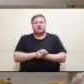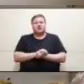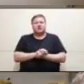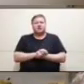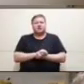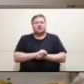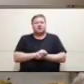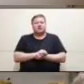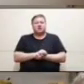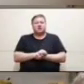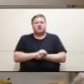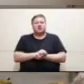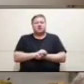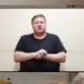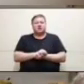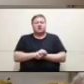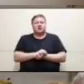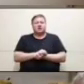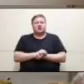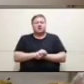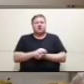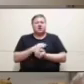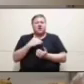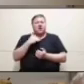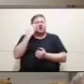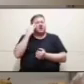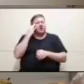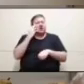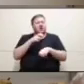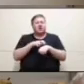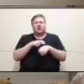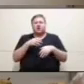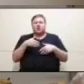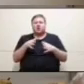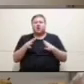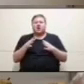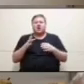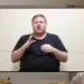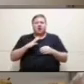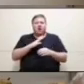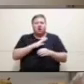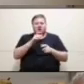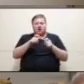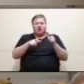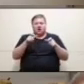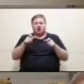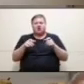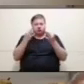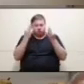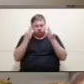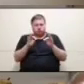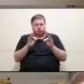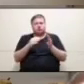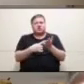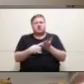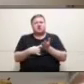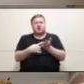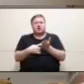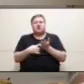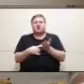I think we need a way of getting this issue of the councillors properly discussed and